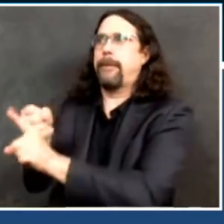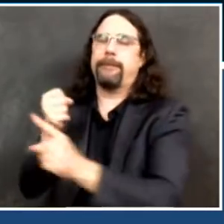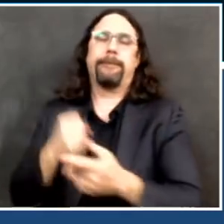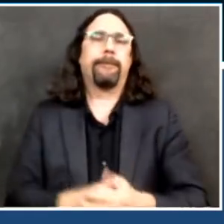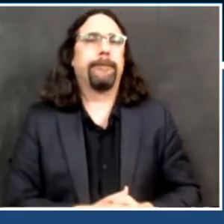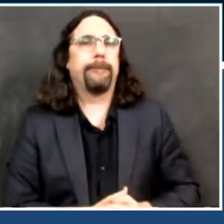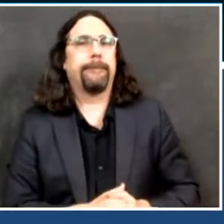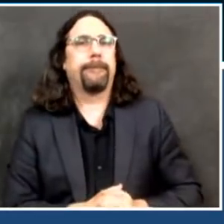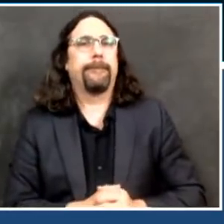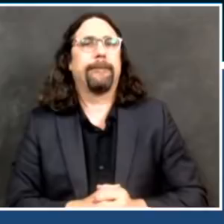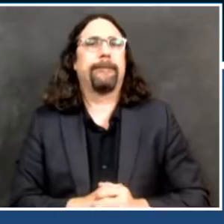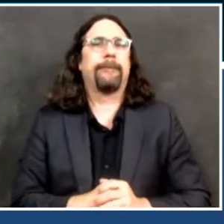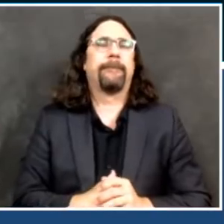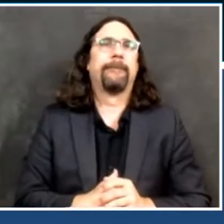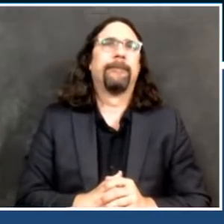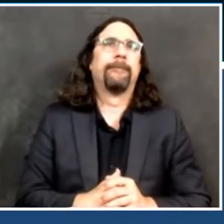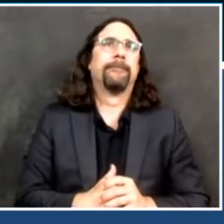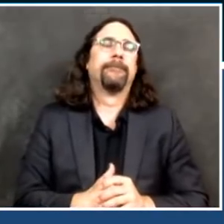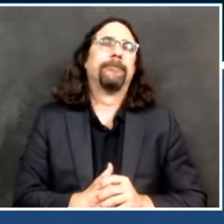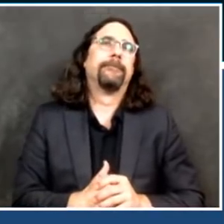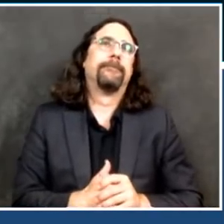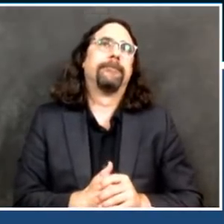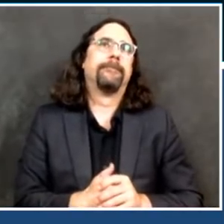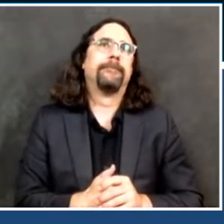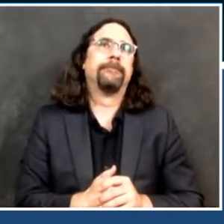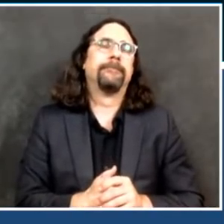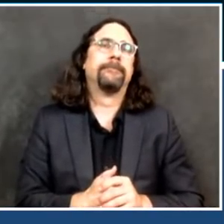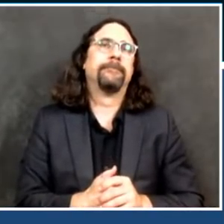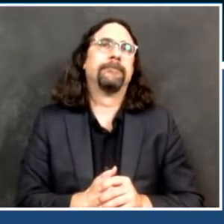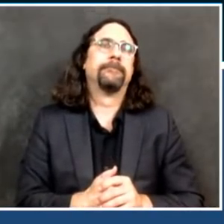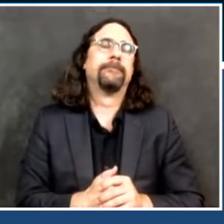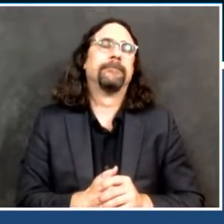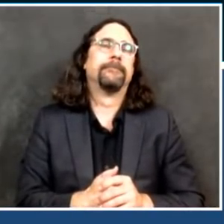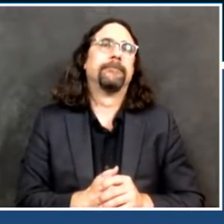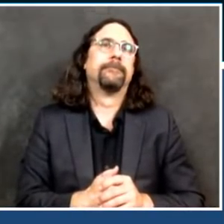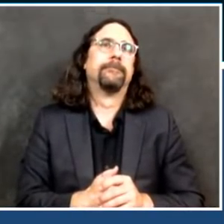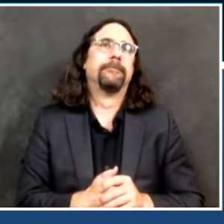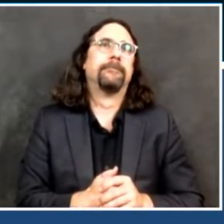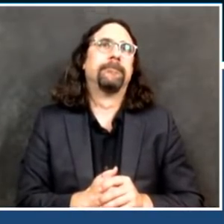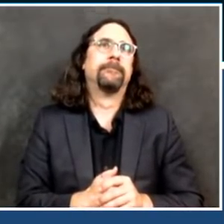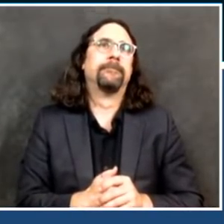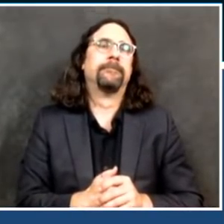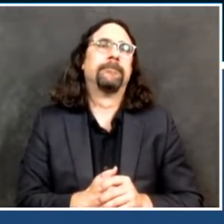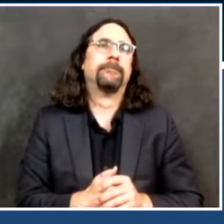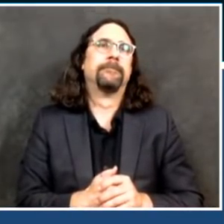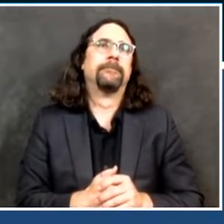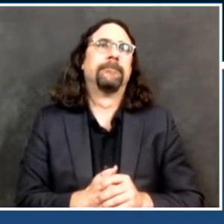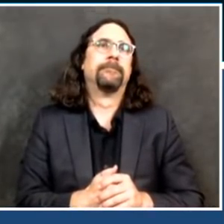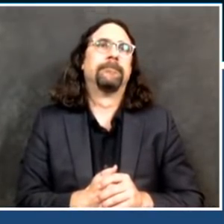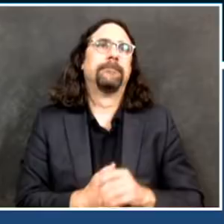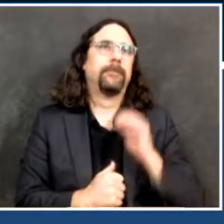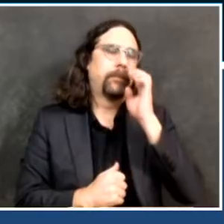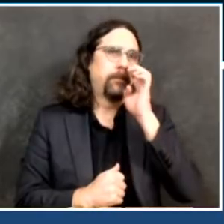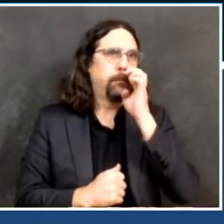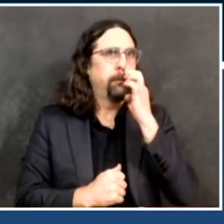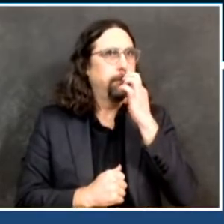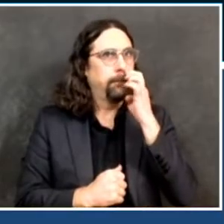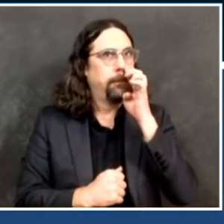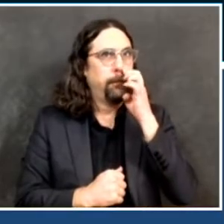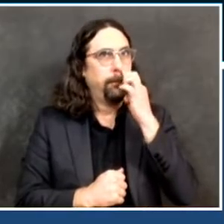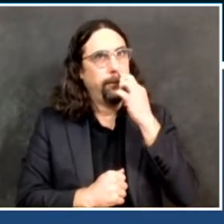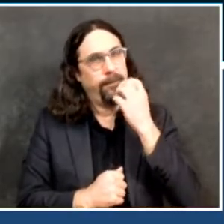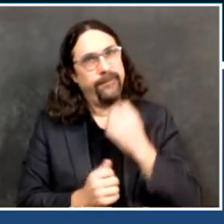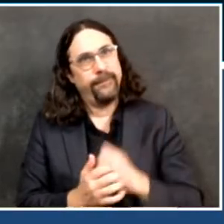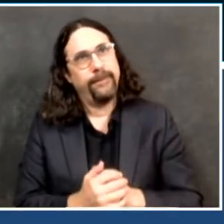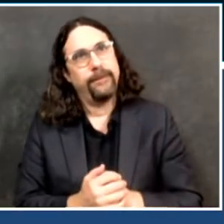we have to make sure, knowing that, as I said, in April, we think we will have served 10 million